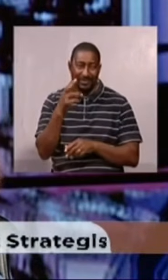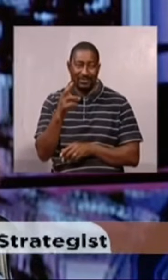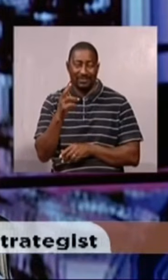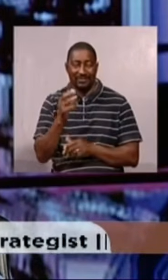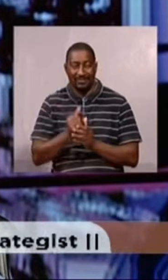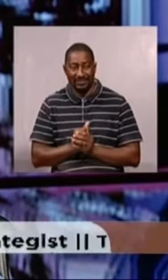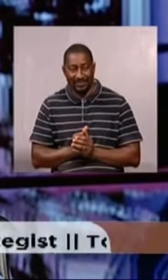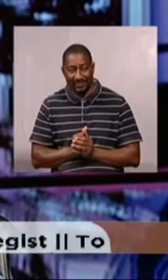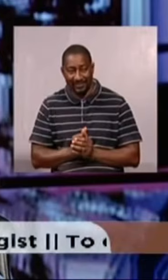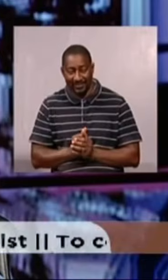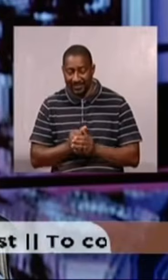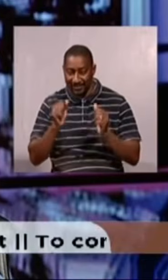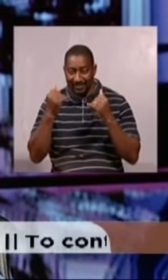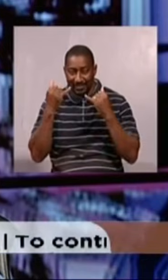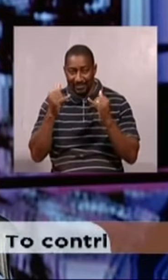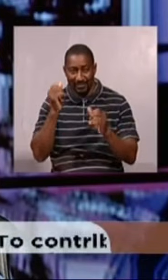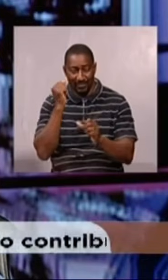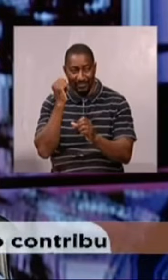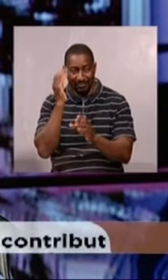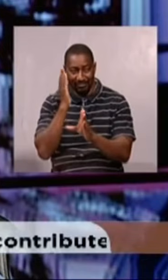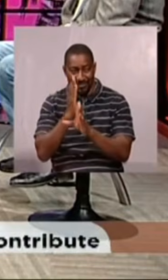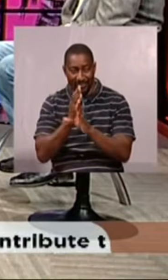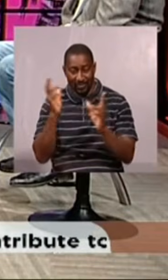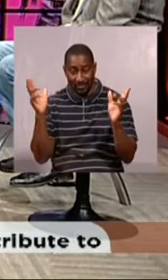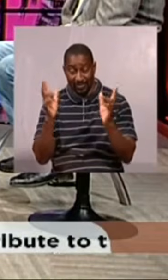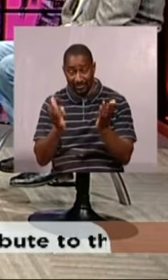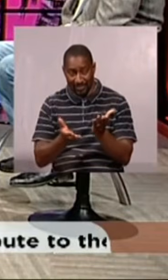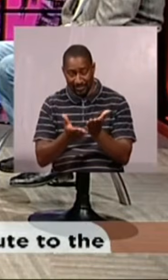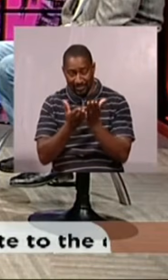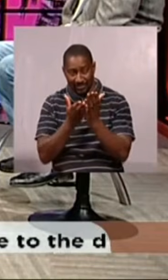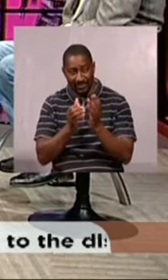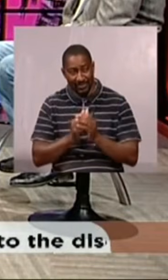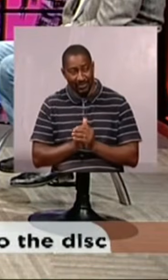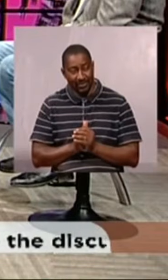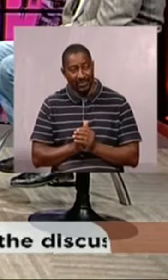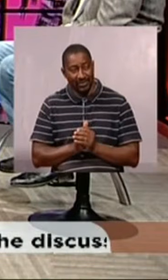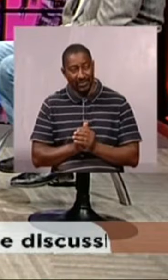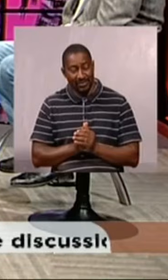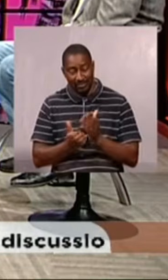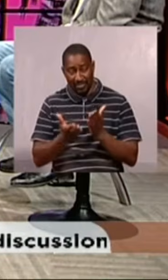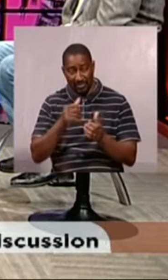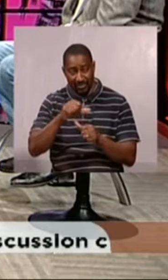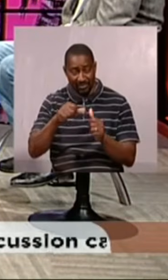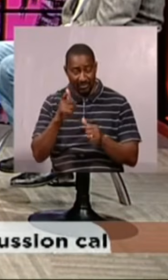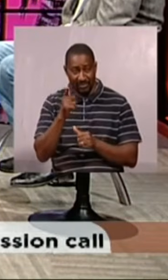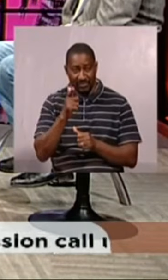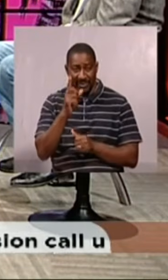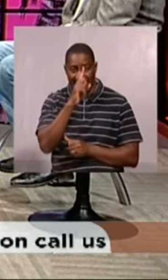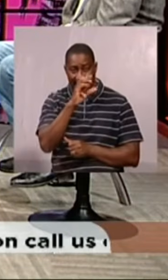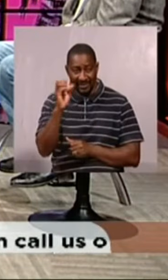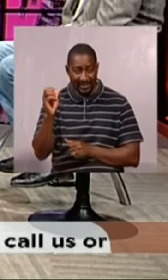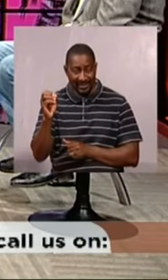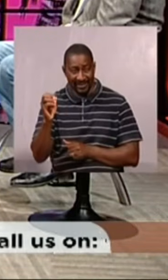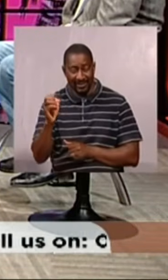control their supporters. But whose responsibility should that be then? If on social media, for example, 100 followers are preaching